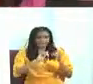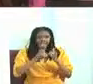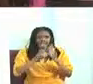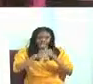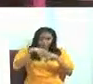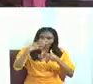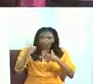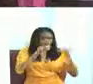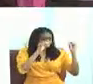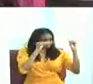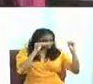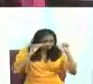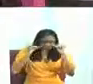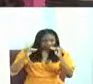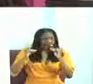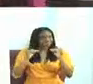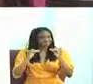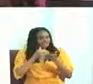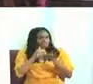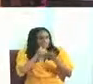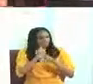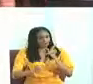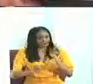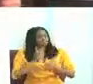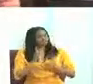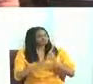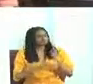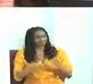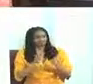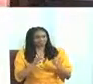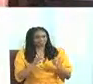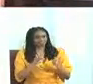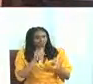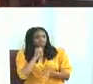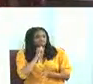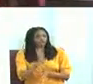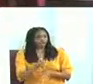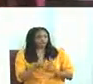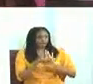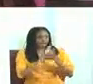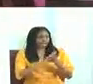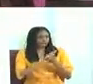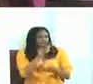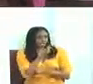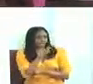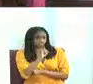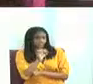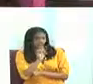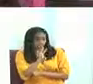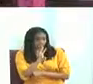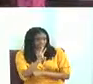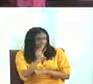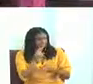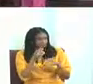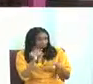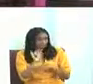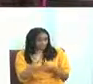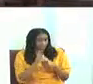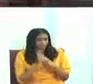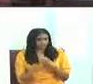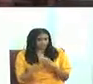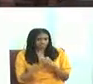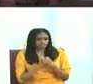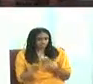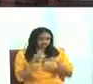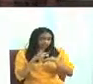be teachers and help people do not become HIV infected. And